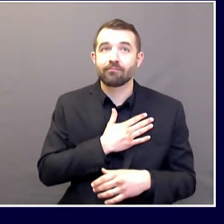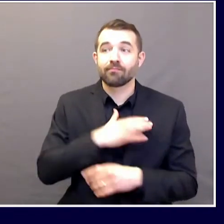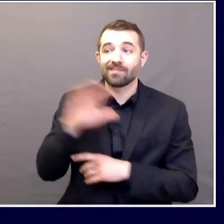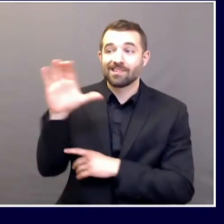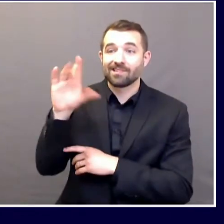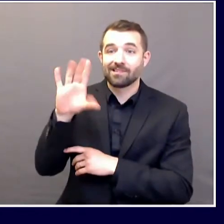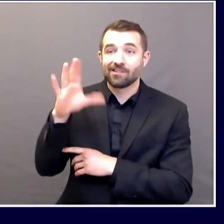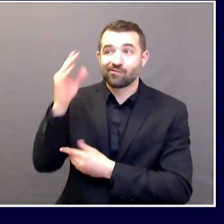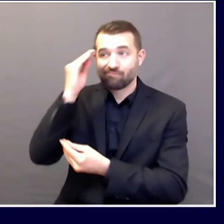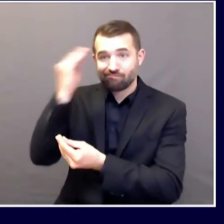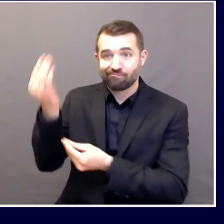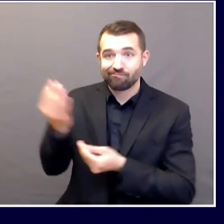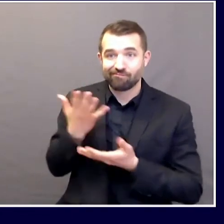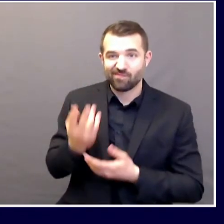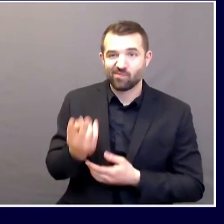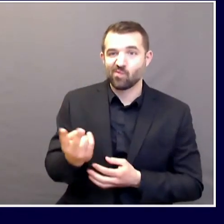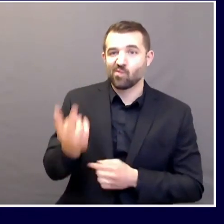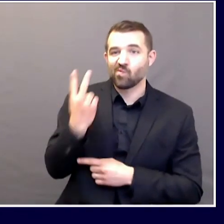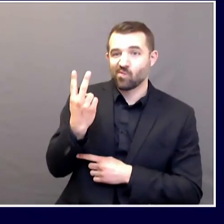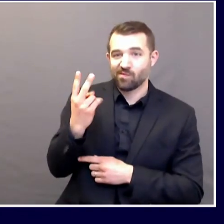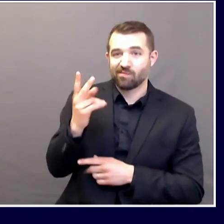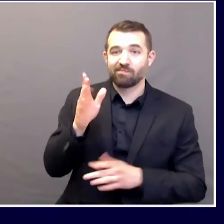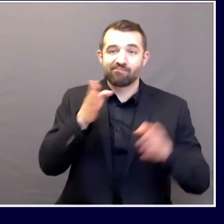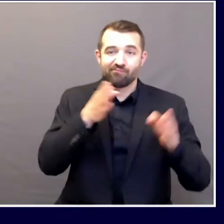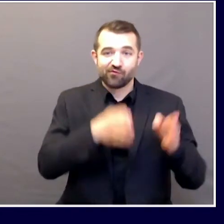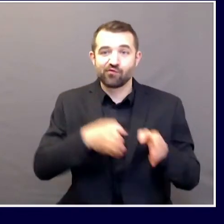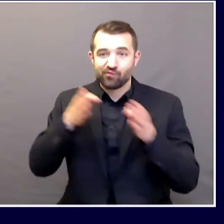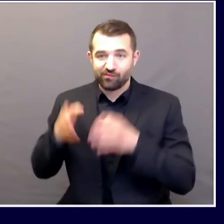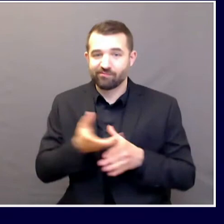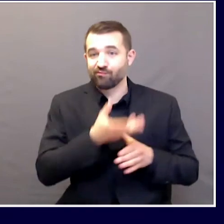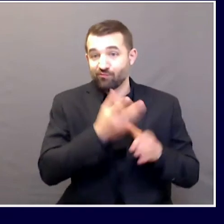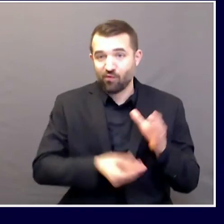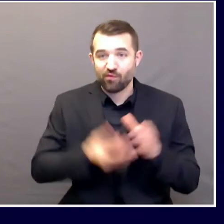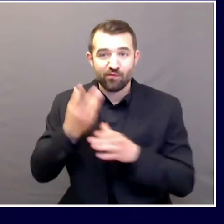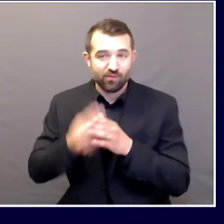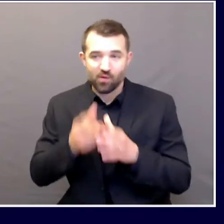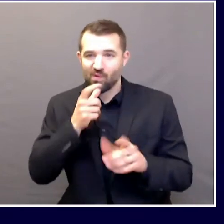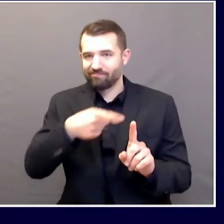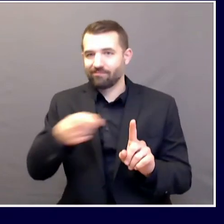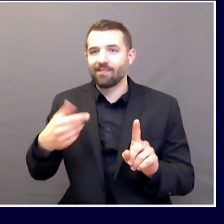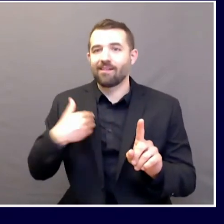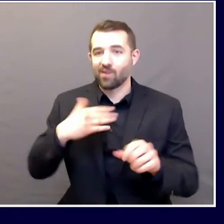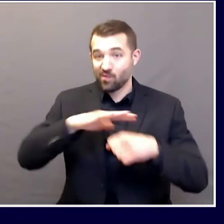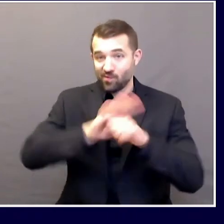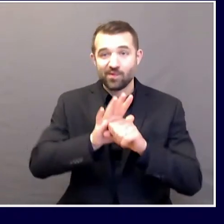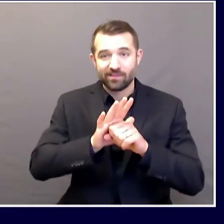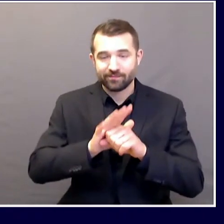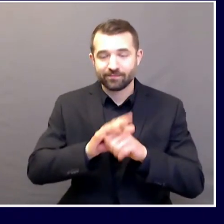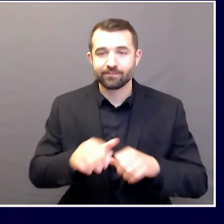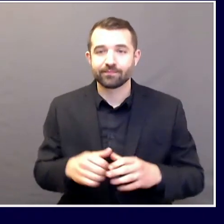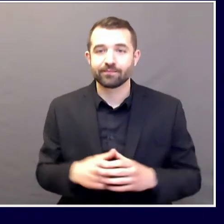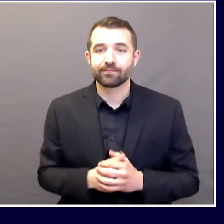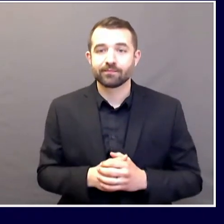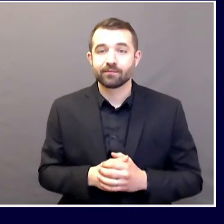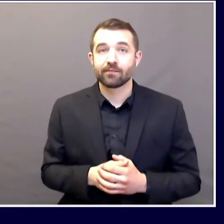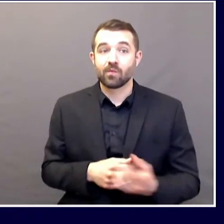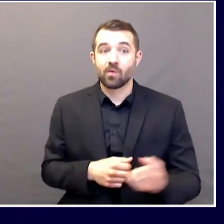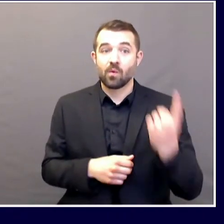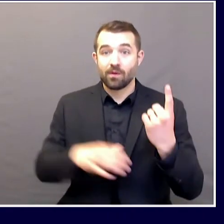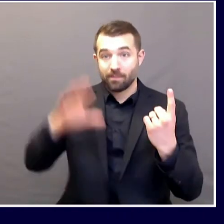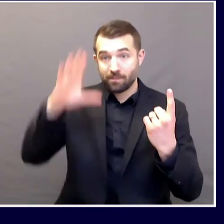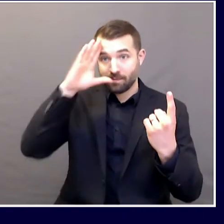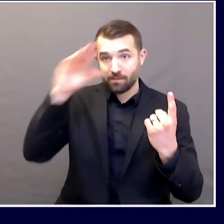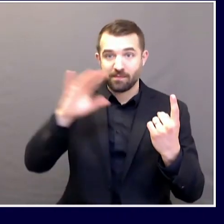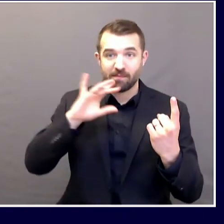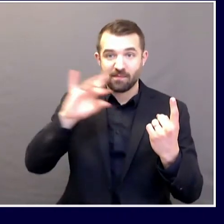reports of 2 additional individuals who have died with COVID-19. One was a man in his 80s